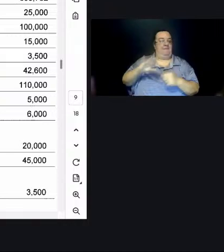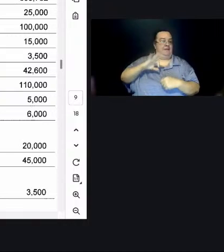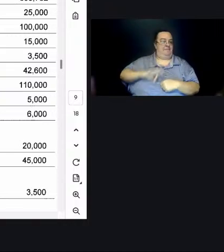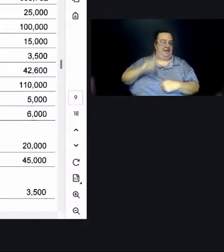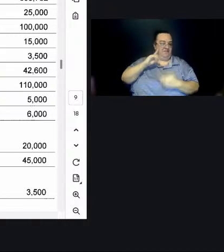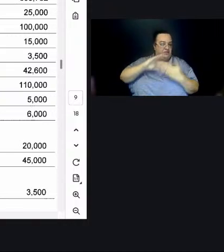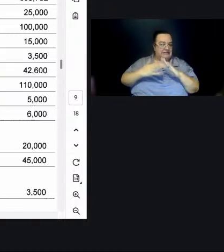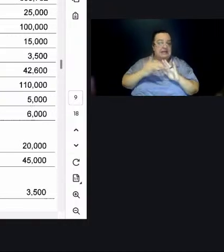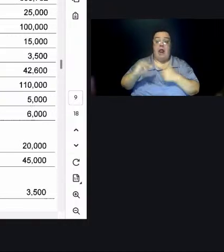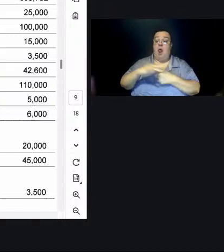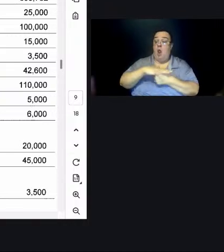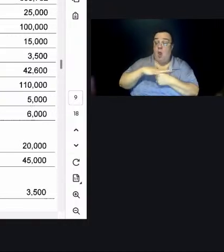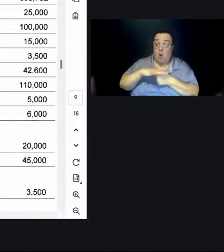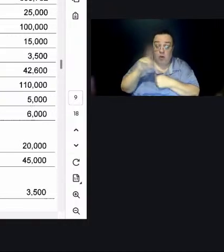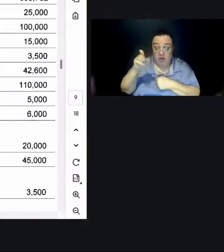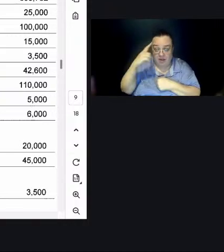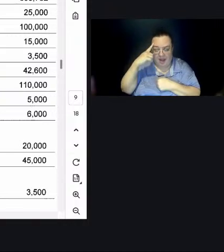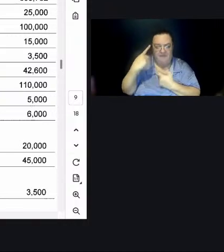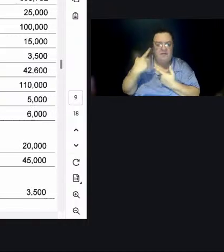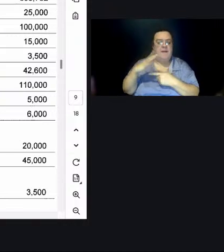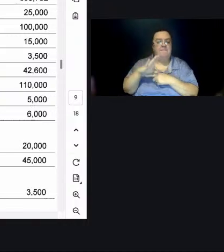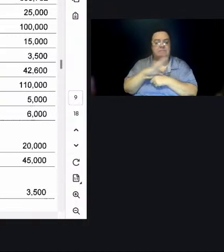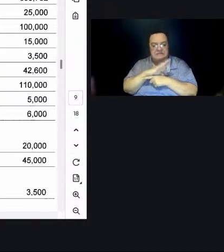local government, business, etc.,